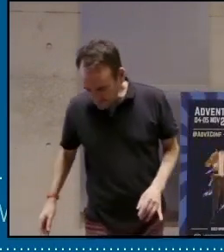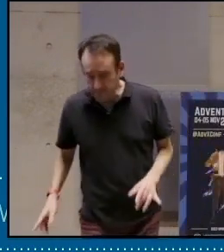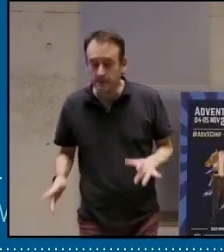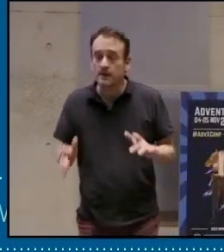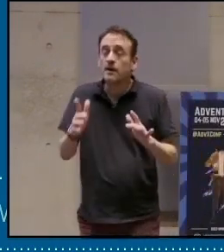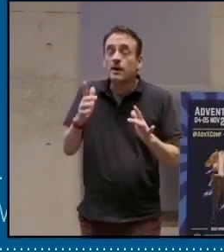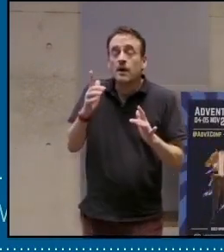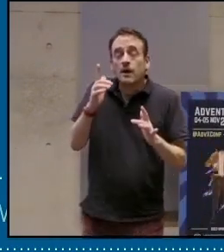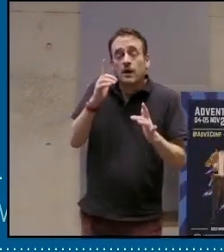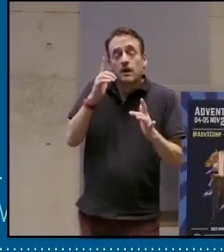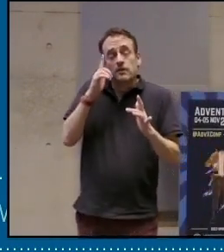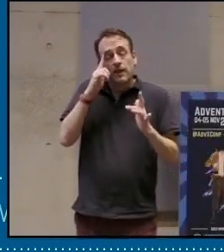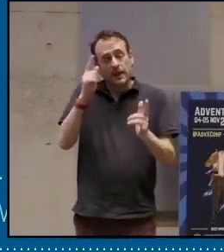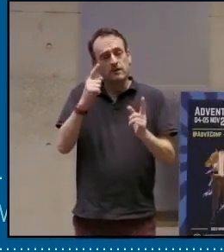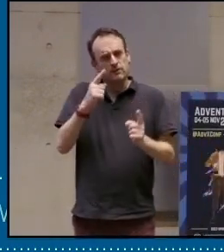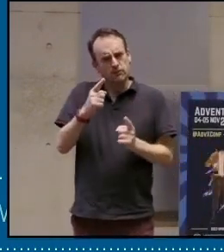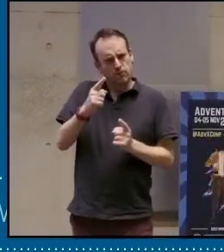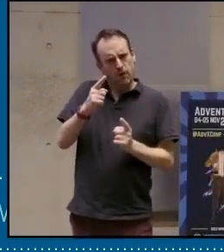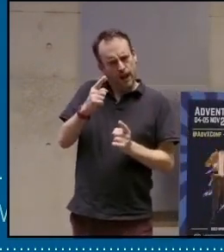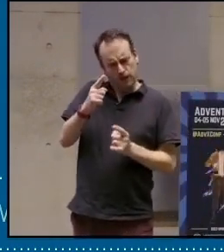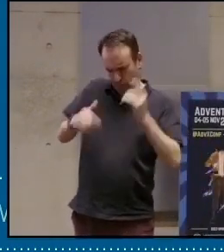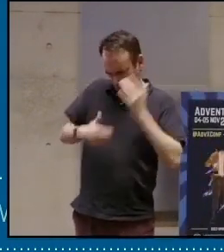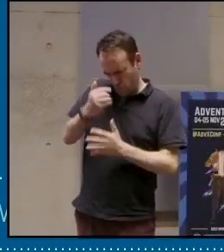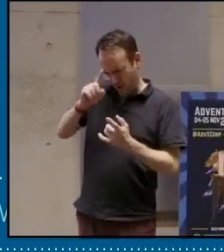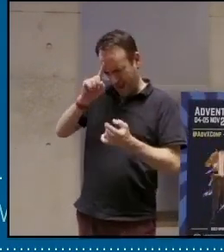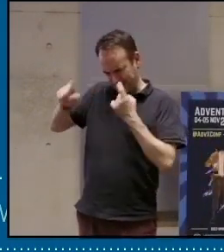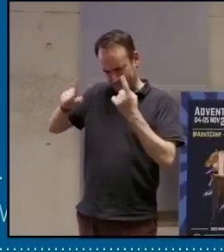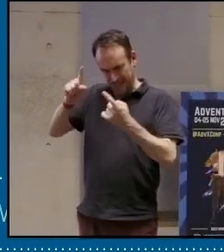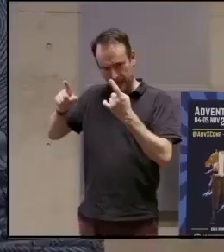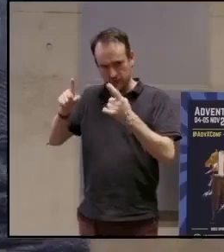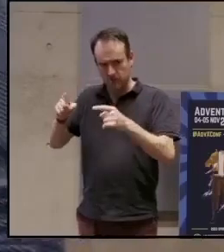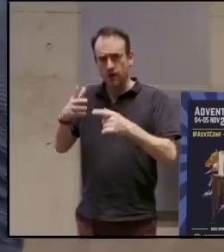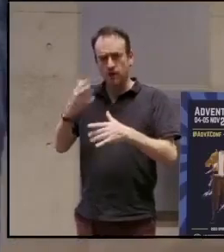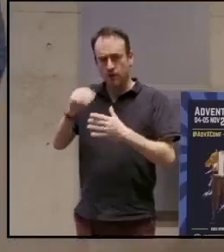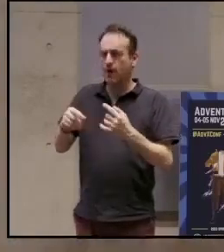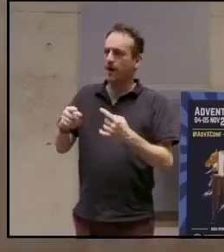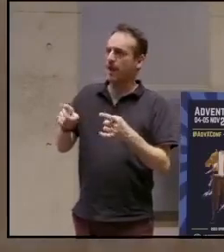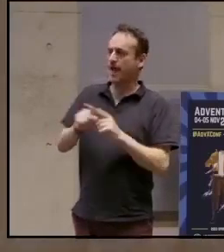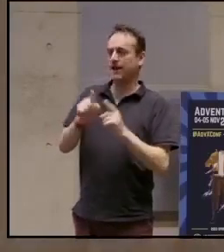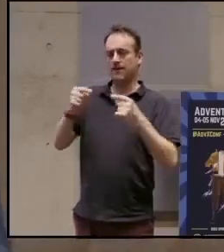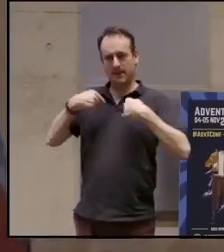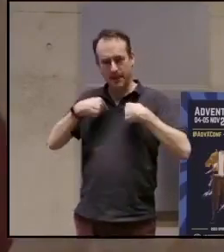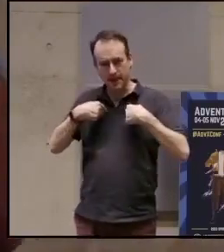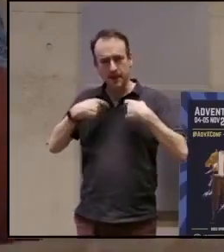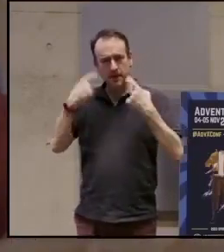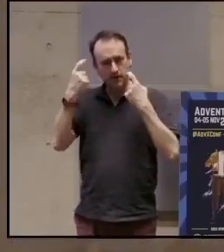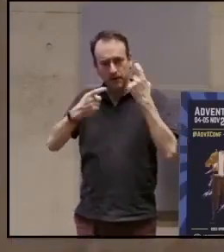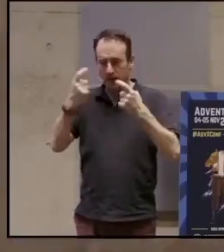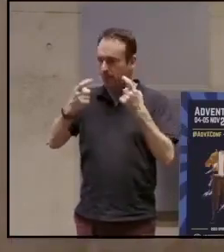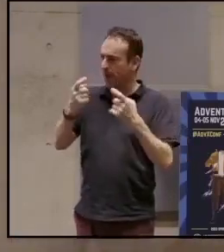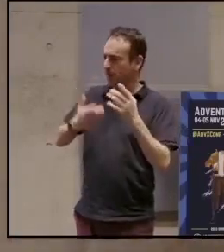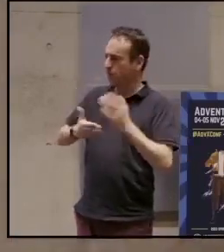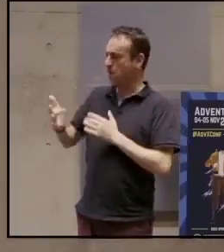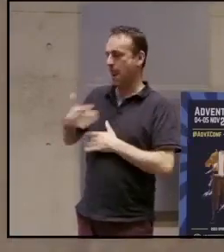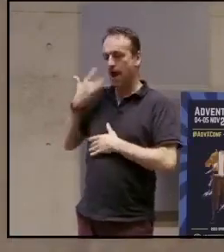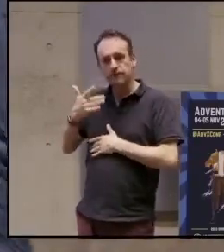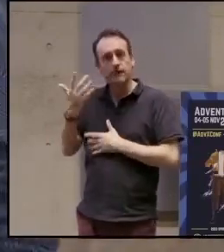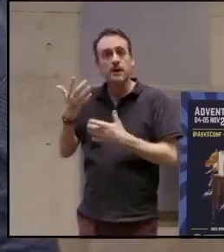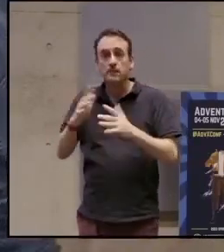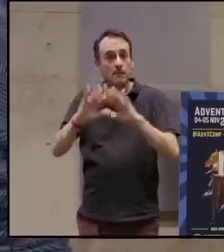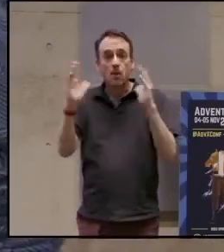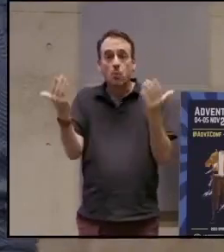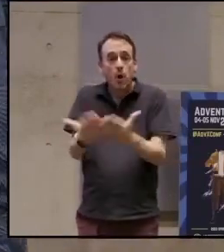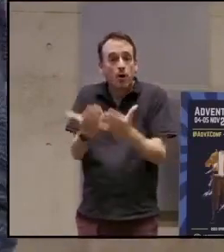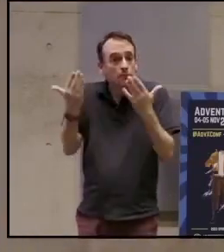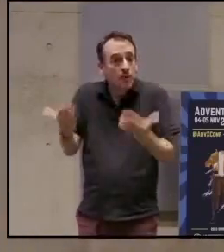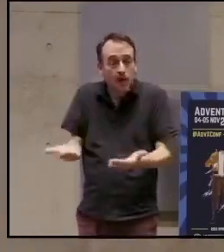think that when you are usually trying to think of new ideas, you do something like the following. You consider what's happening in society, current events, things that are of